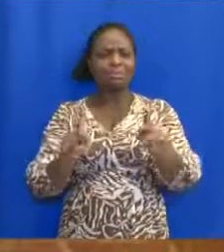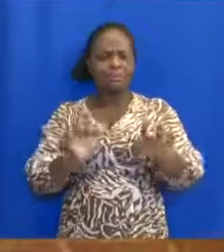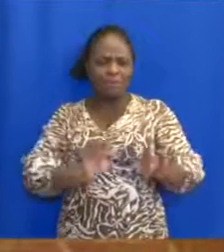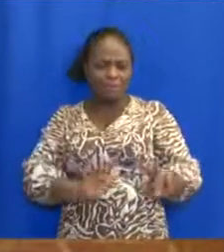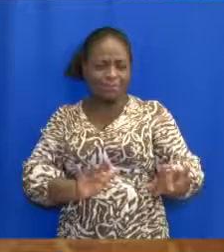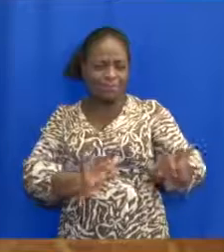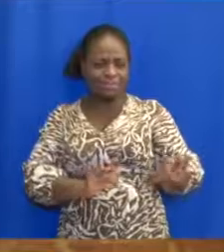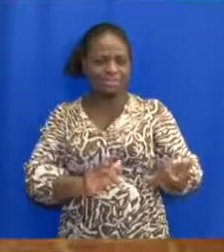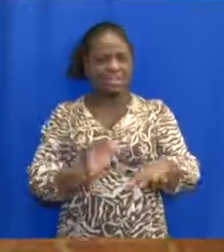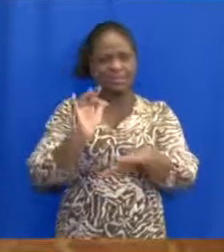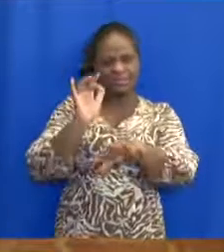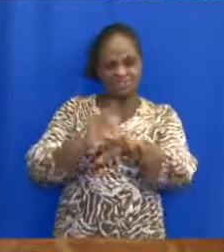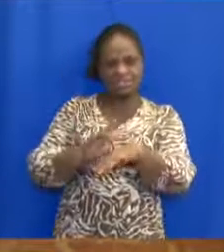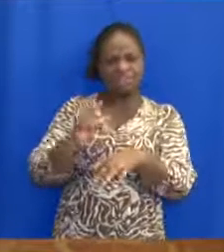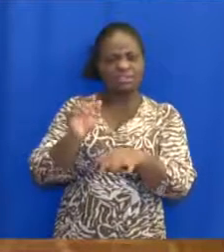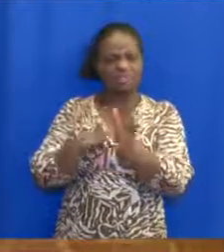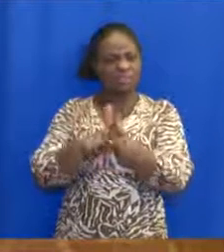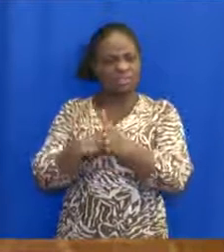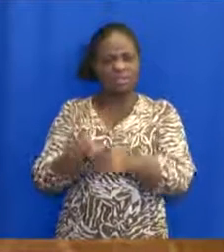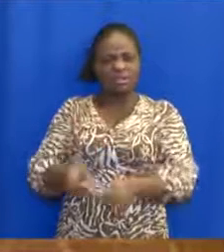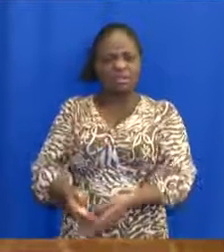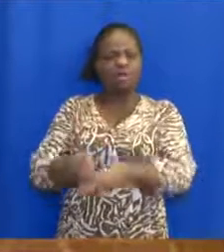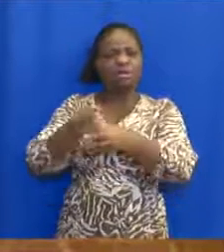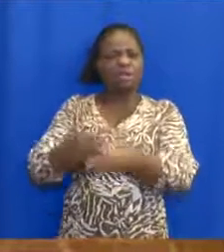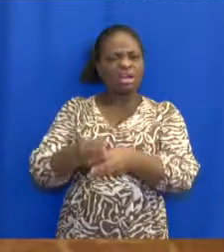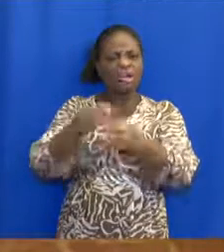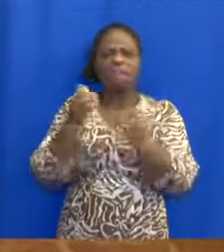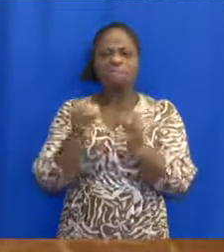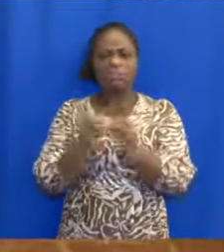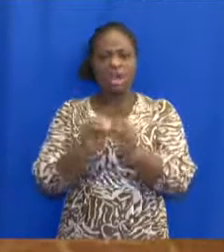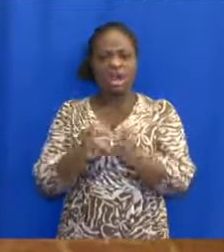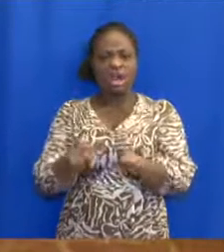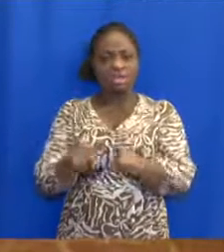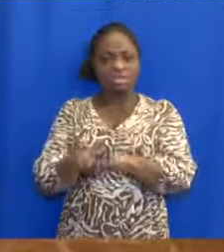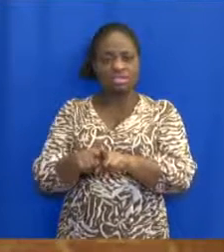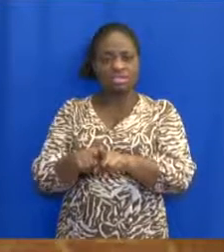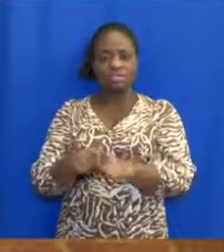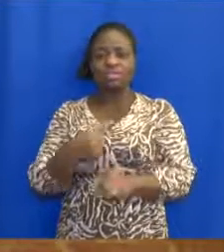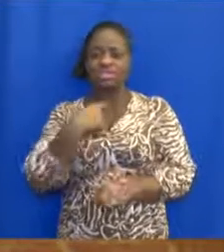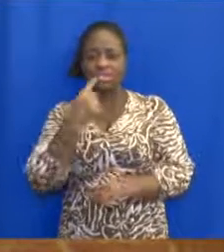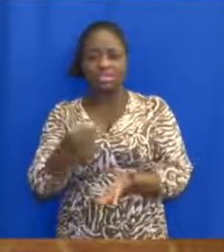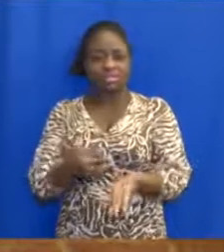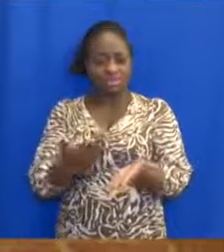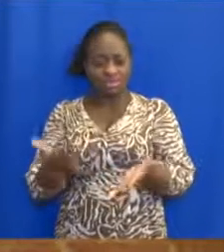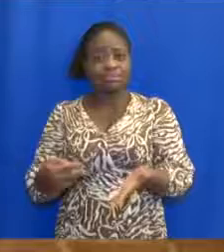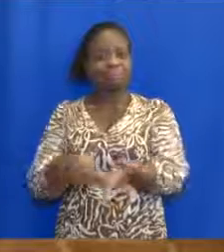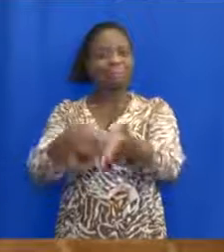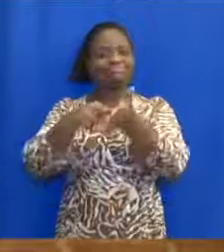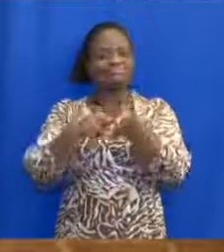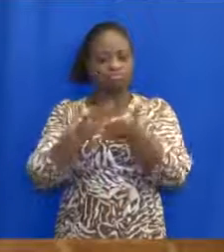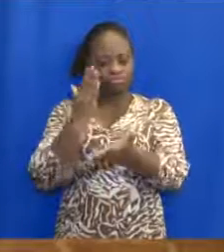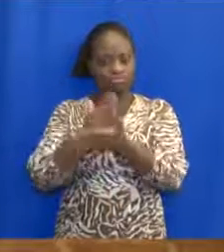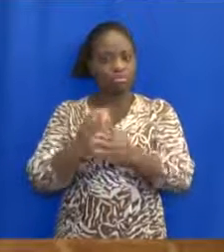that the effects of the virus would wane quickly once we took the steps that had been recommended to contain the